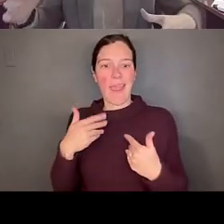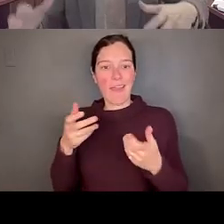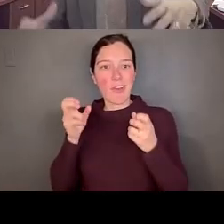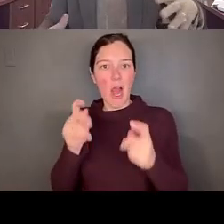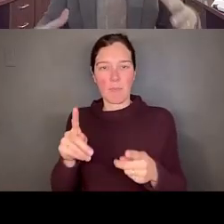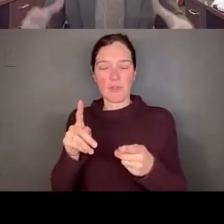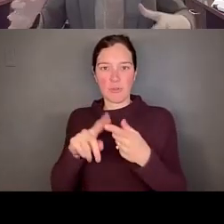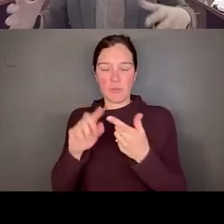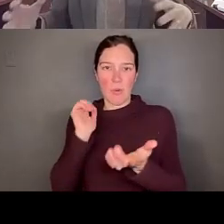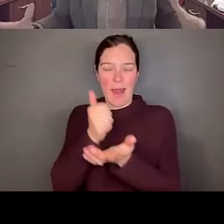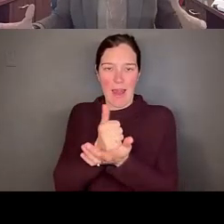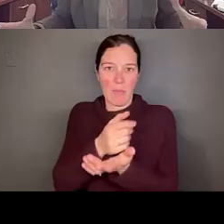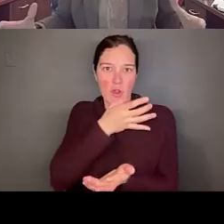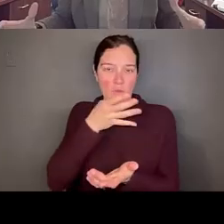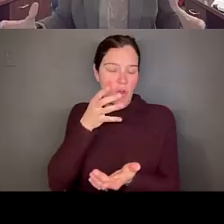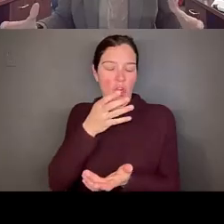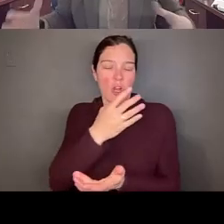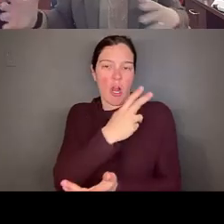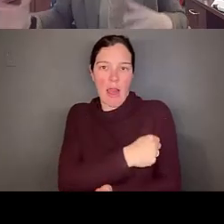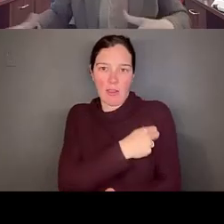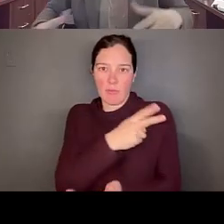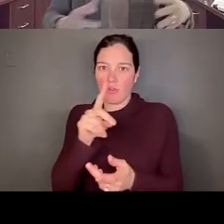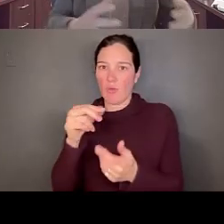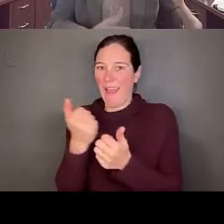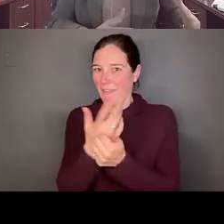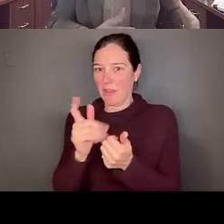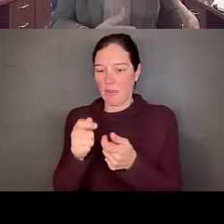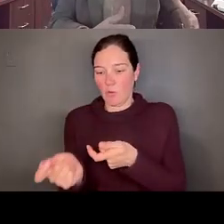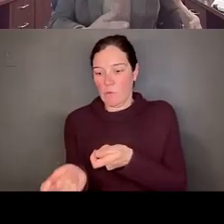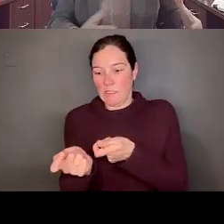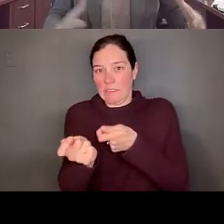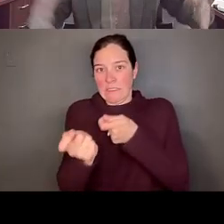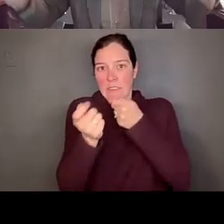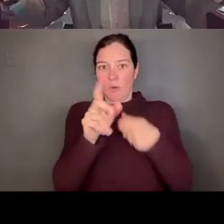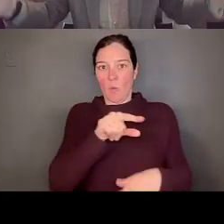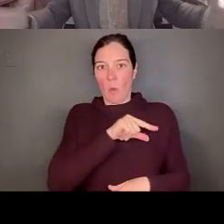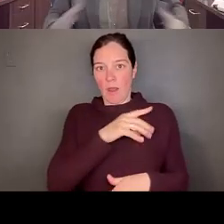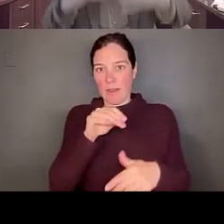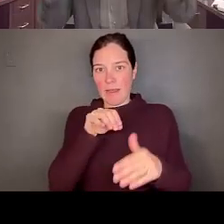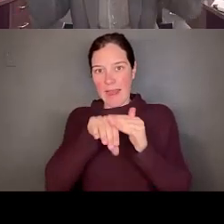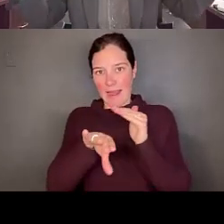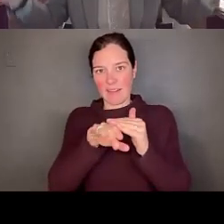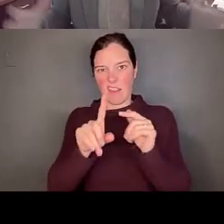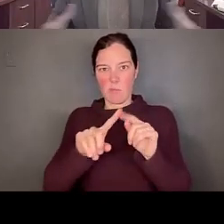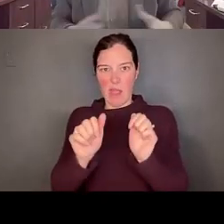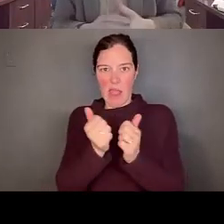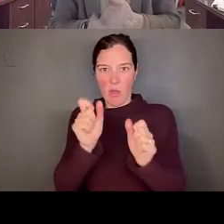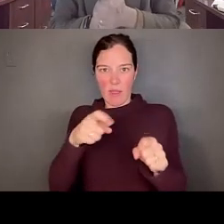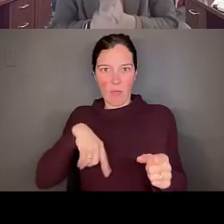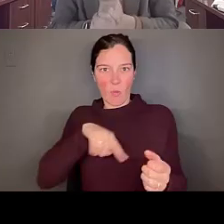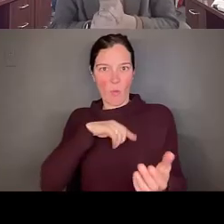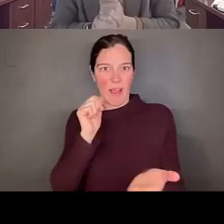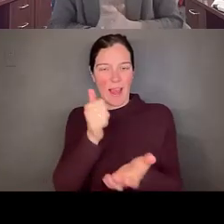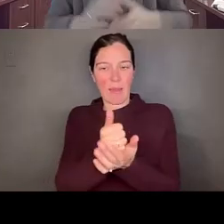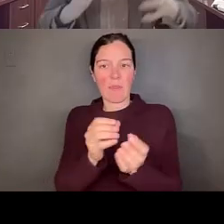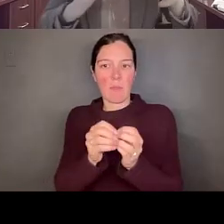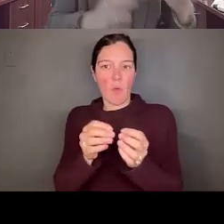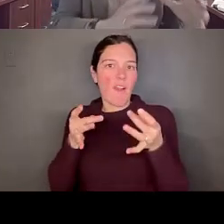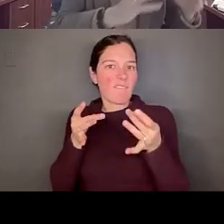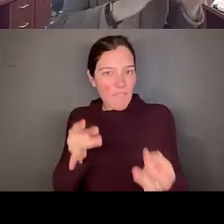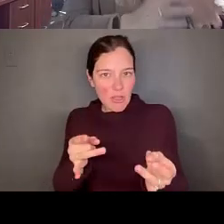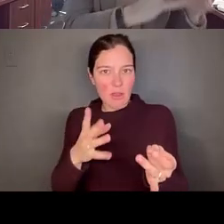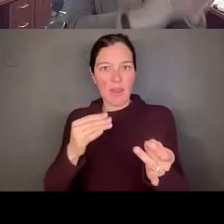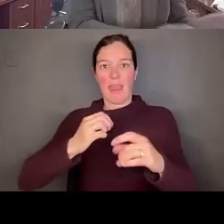our rural hospitals do all the things they need to do to drive that quality and access. But how can we help them to do that in a more efficient way